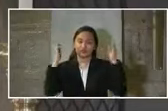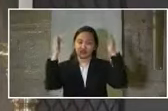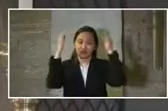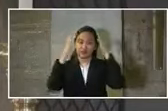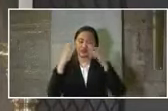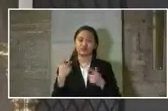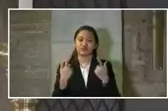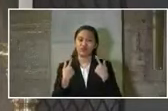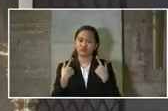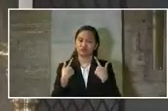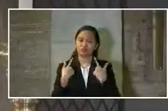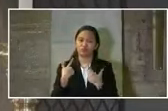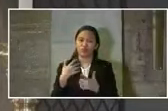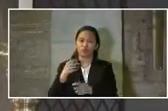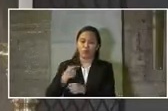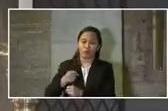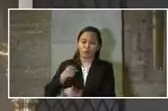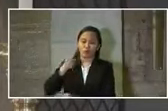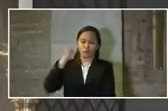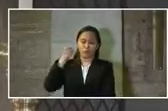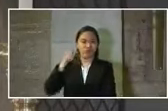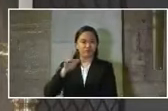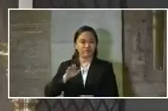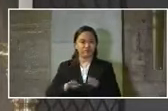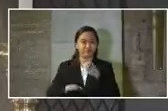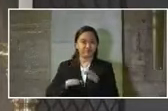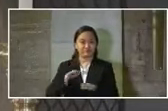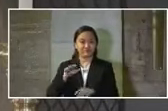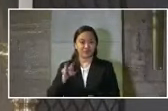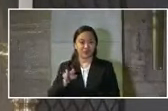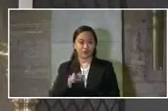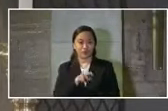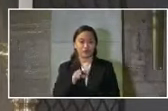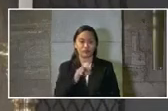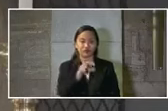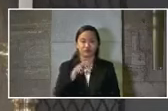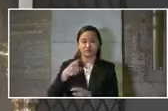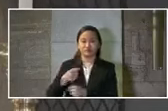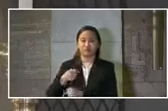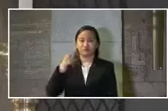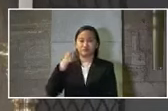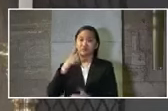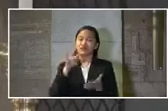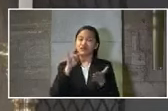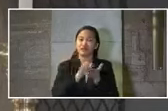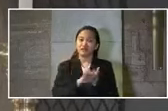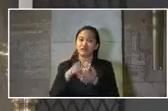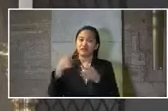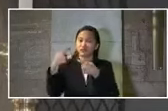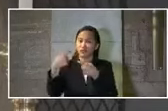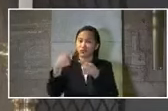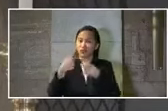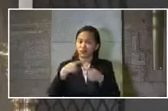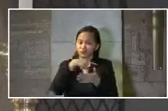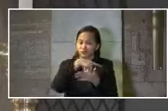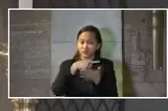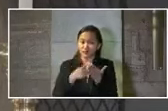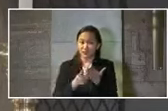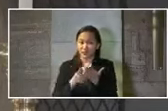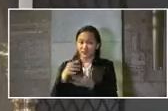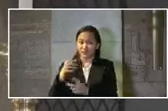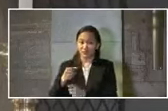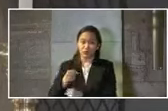having or holding his walking stick as a pilgrim. Yan ang ibinigay sa atin, kapiraso ng